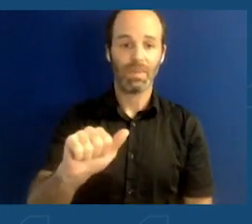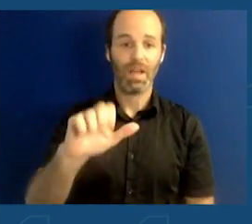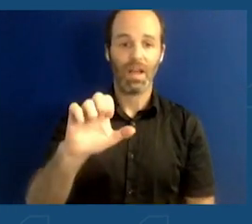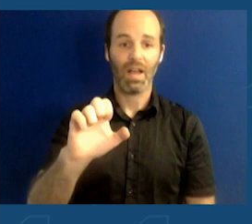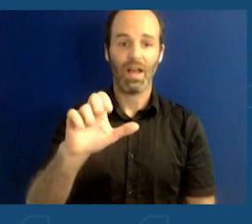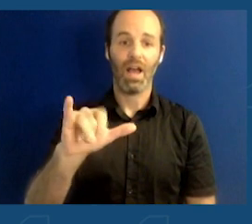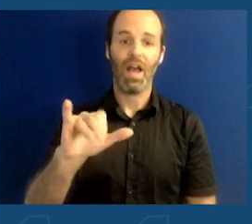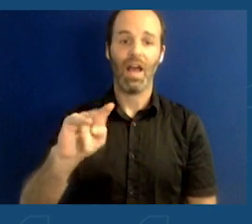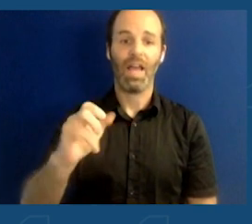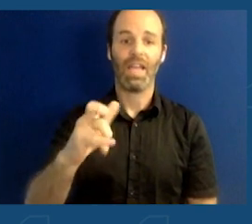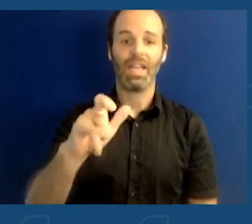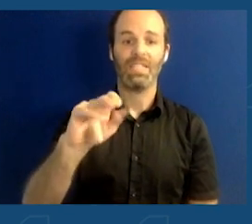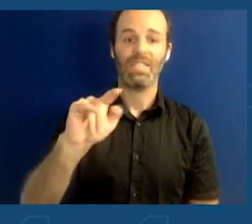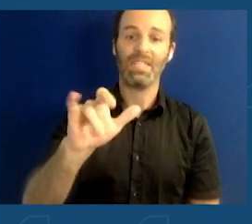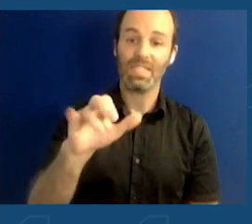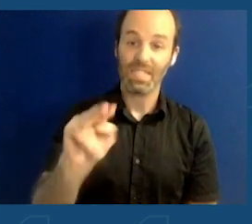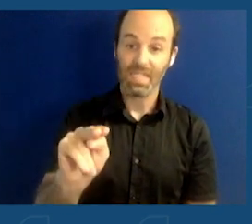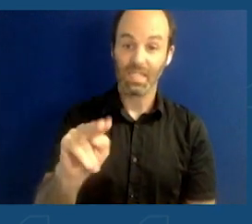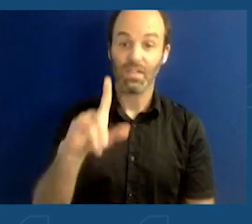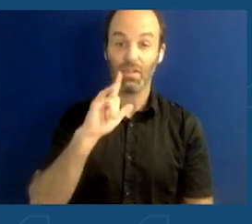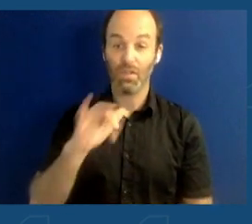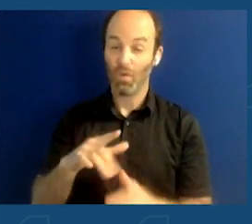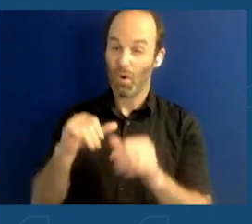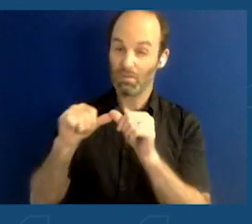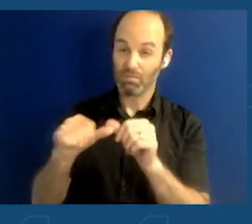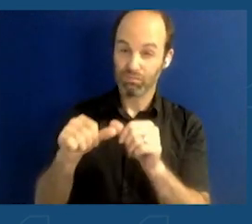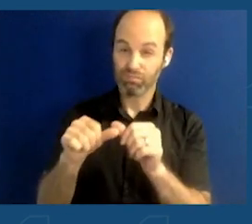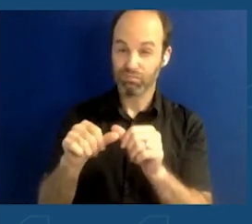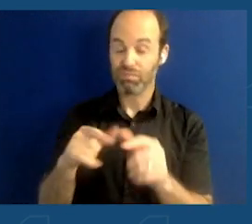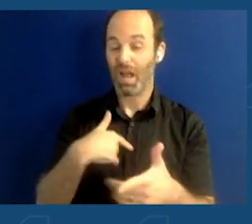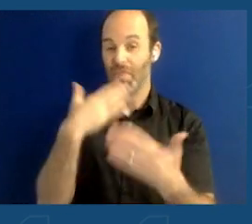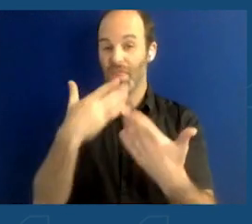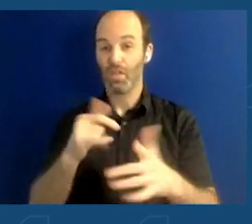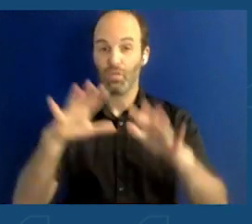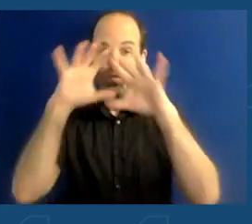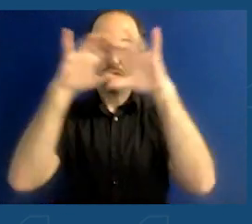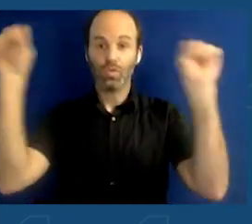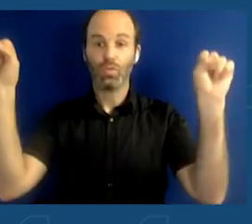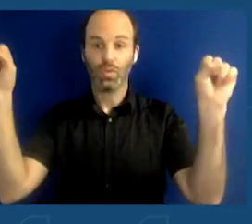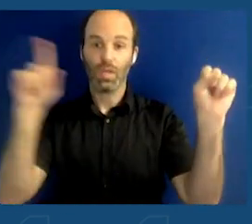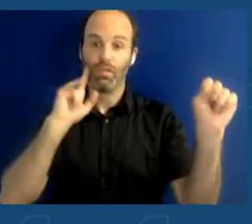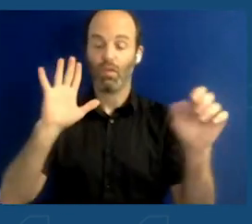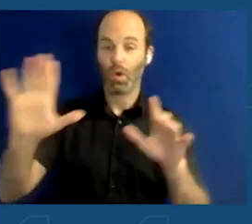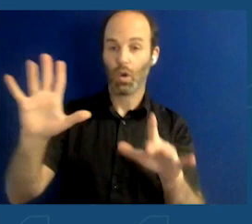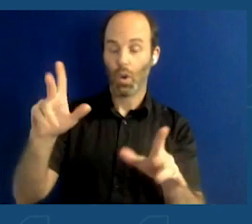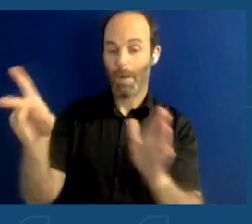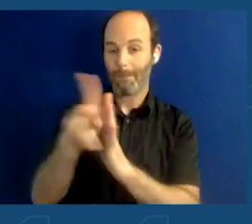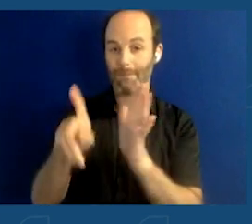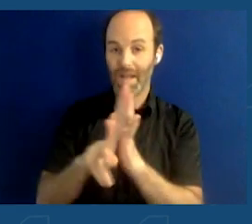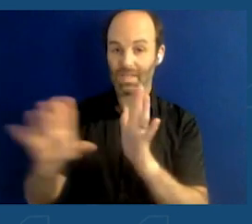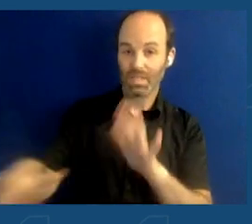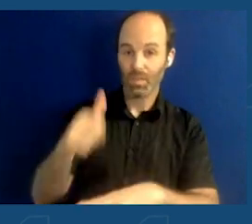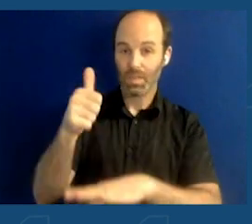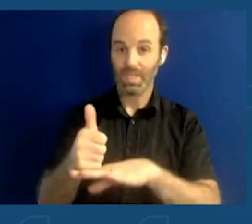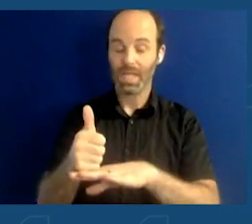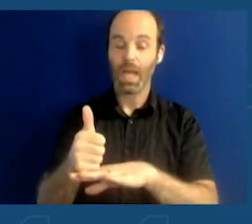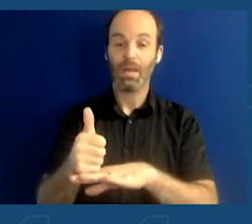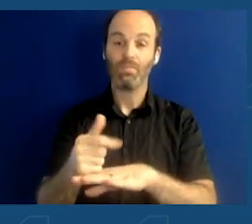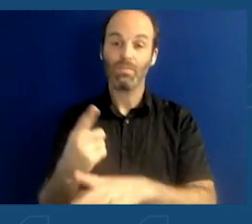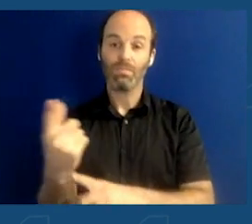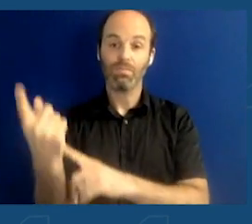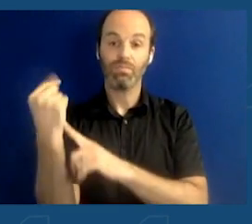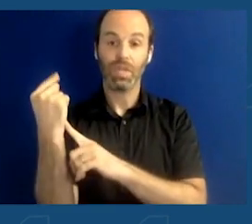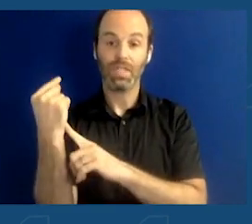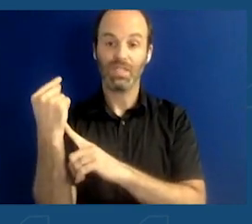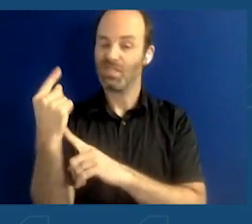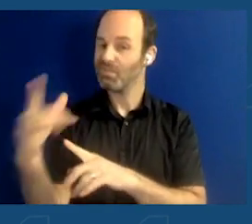in the Assembly. And let me thank our superintendent for her policy that was instituted last year, the same policy